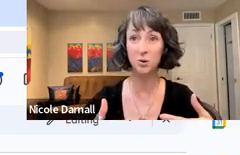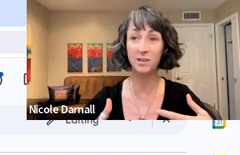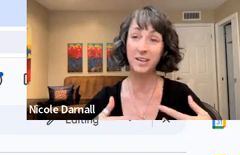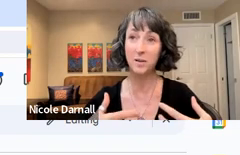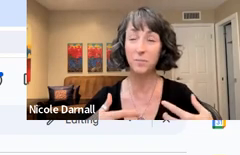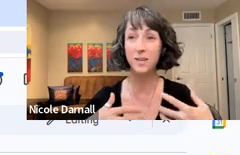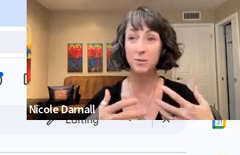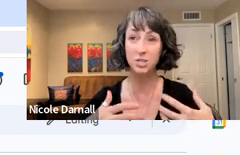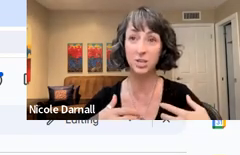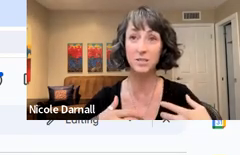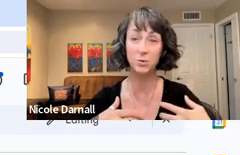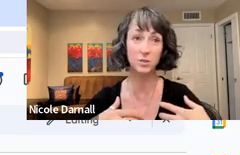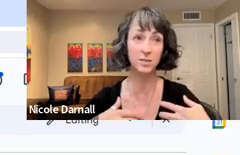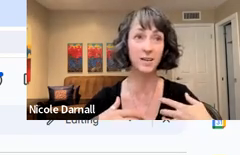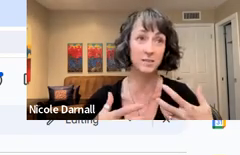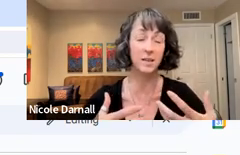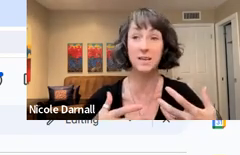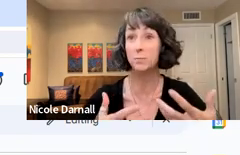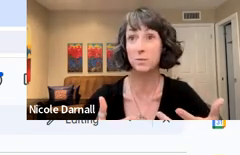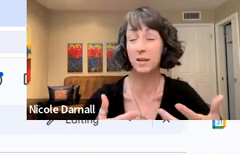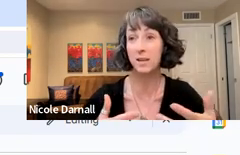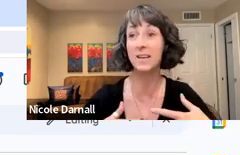good work. Using Jenny's words,